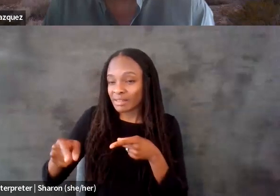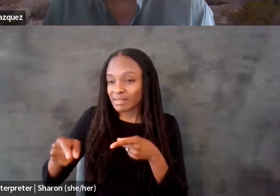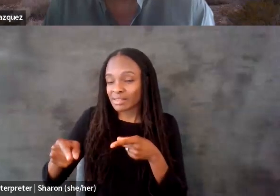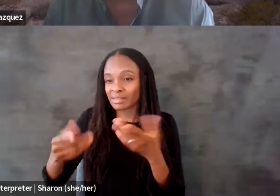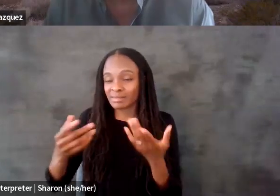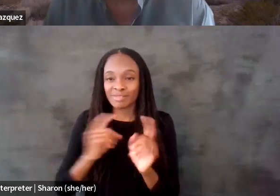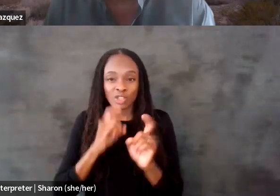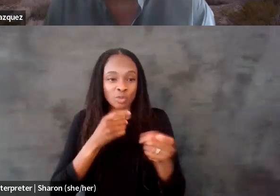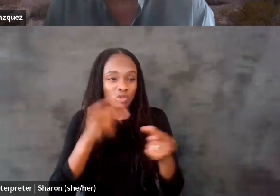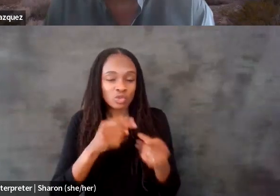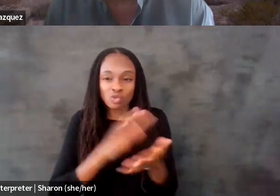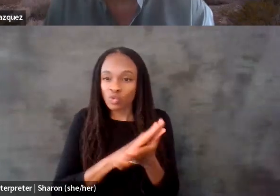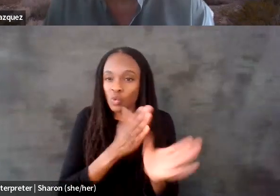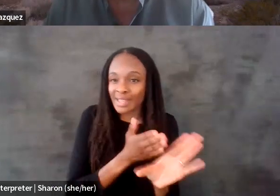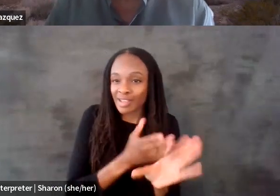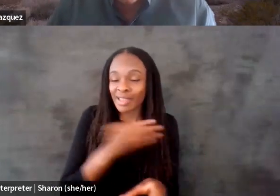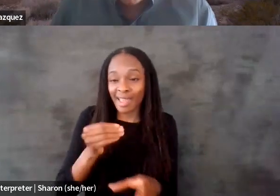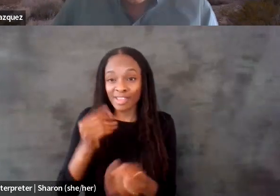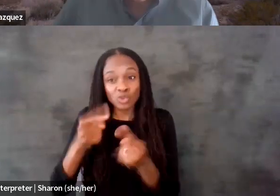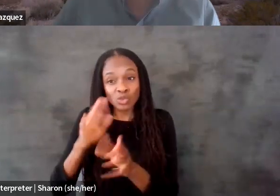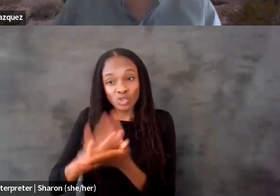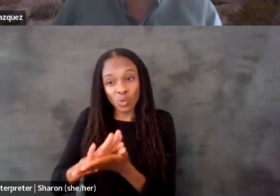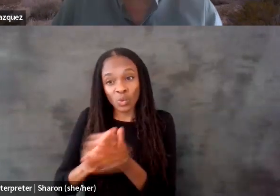contributing to school site, contributing to the schools, most importantly?